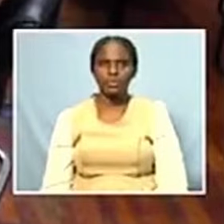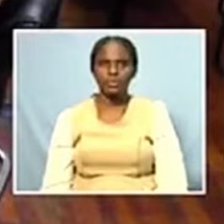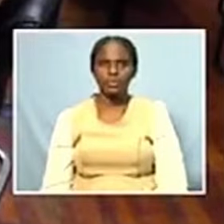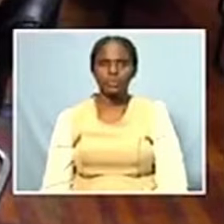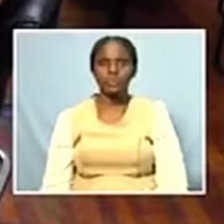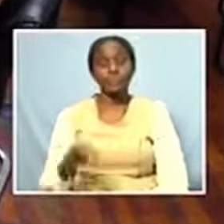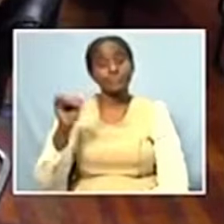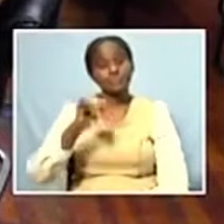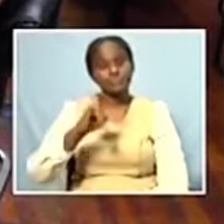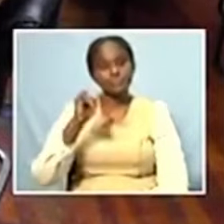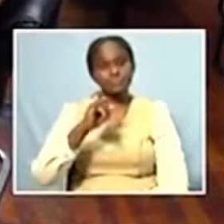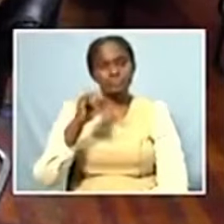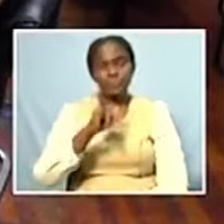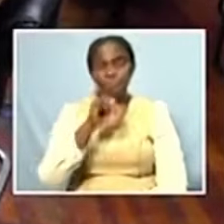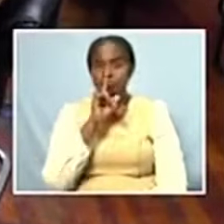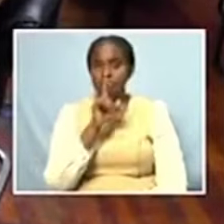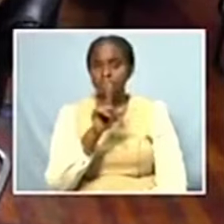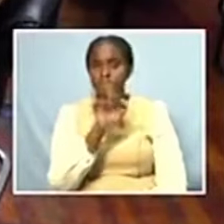Yeah,